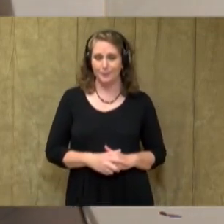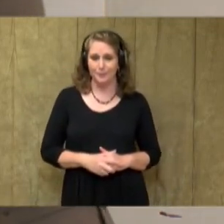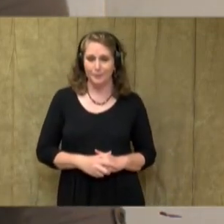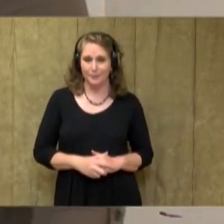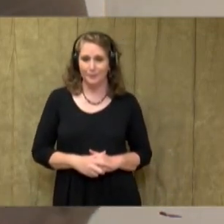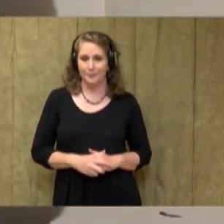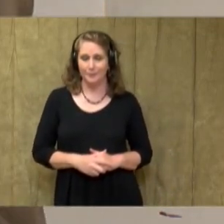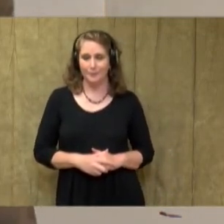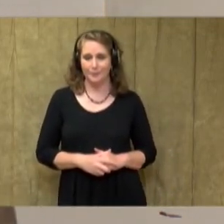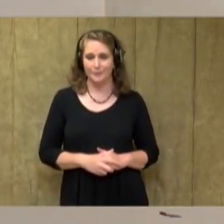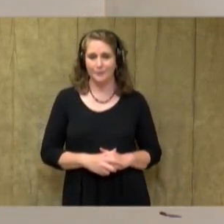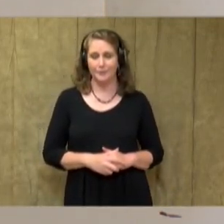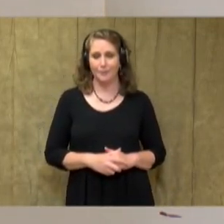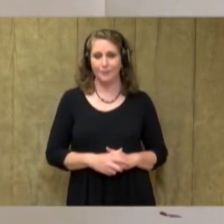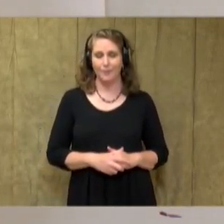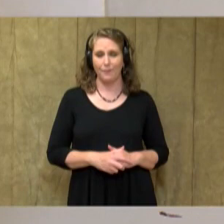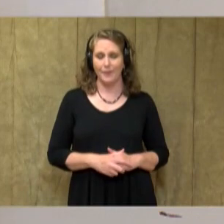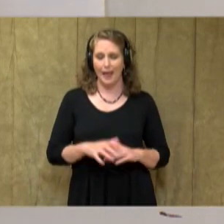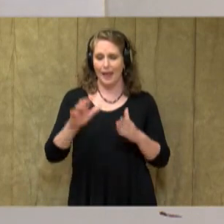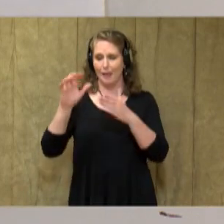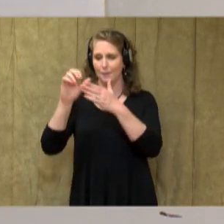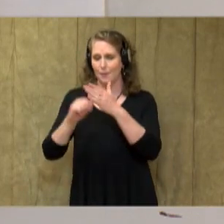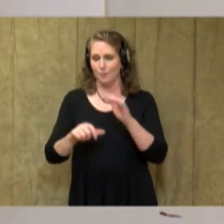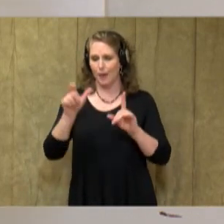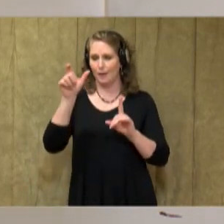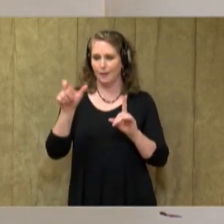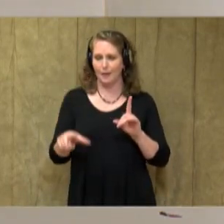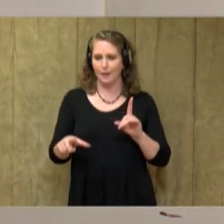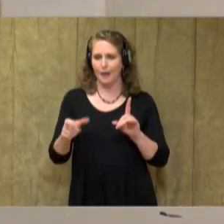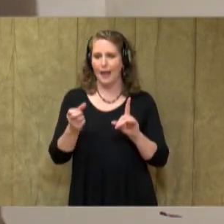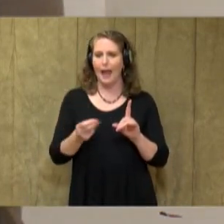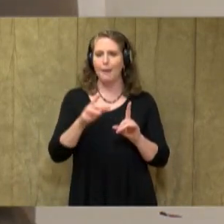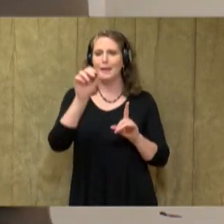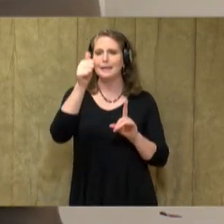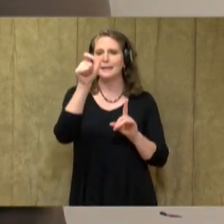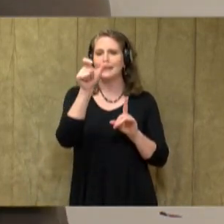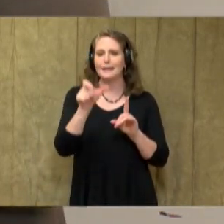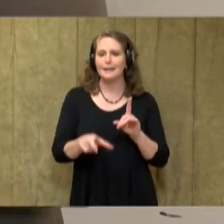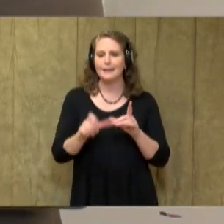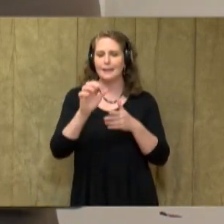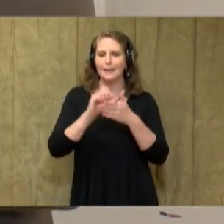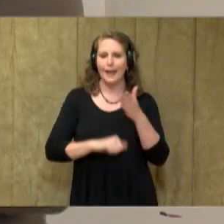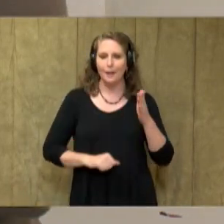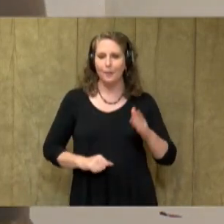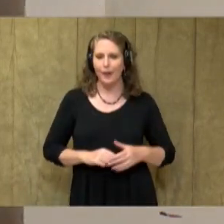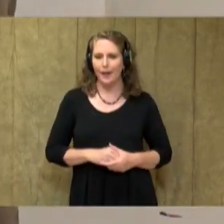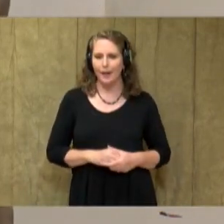away. I'm taking them off. I'm subtracting them. How many tens do I need to take away?